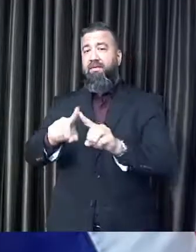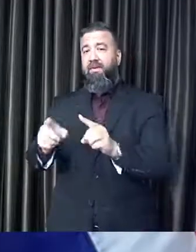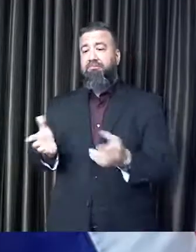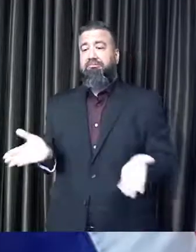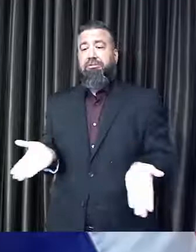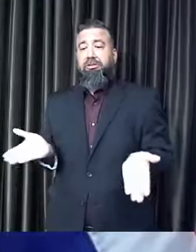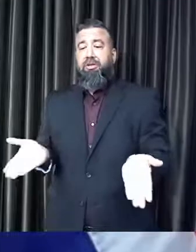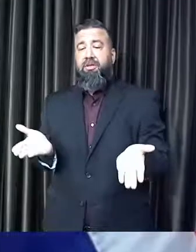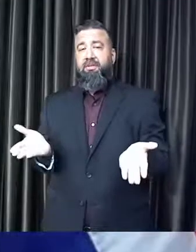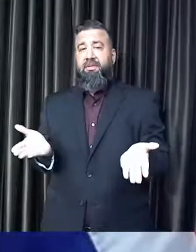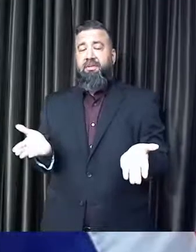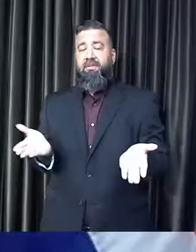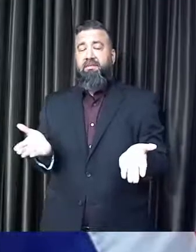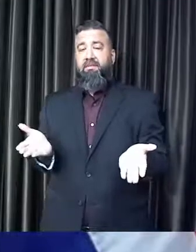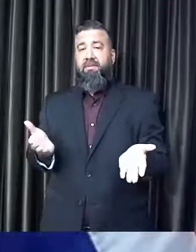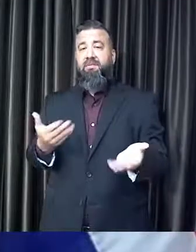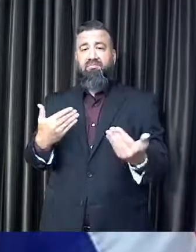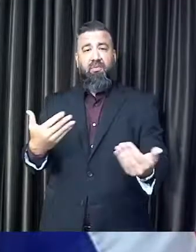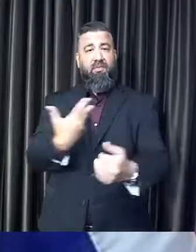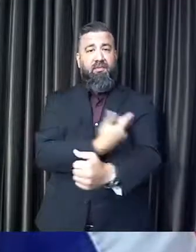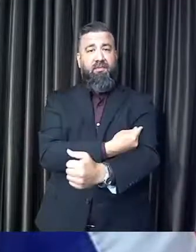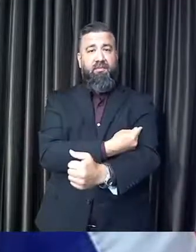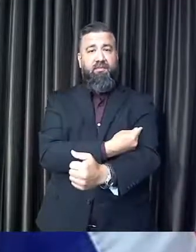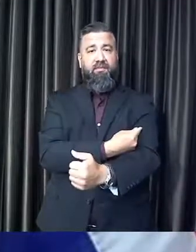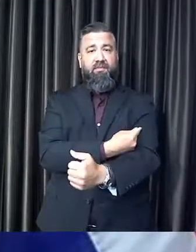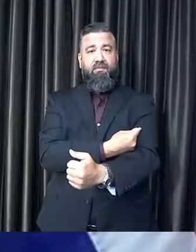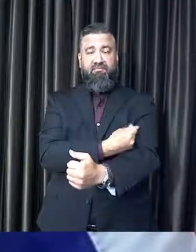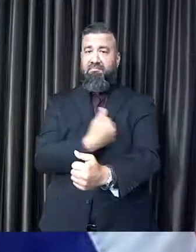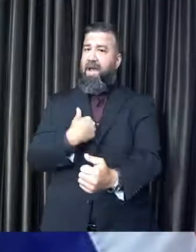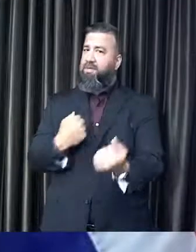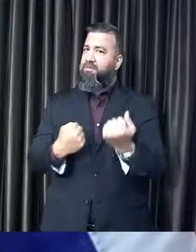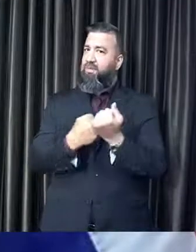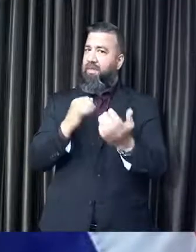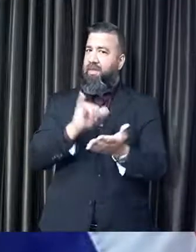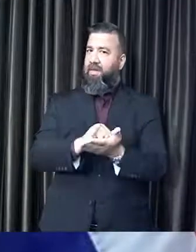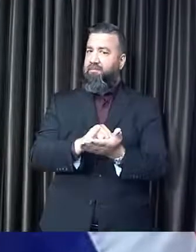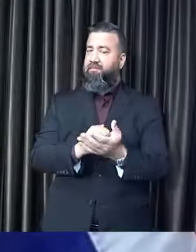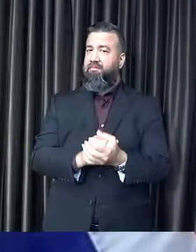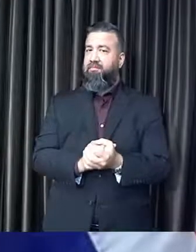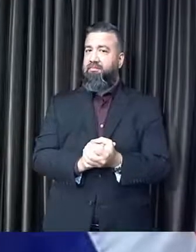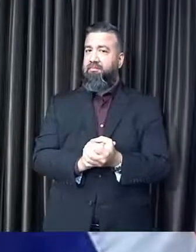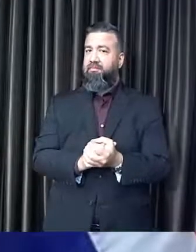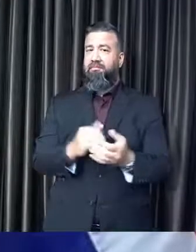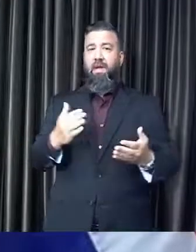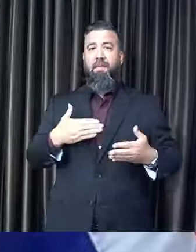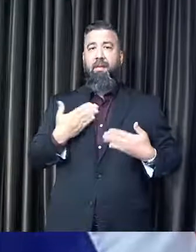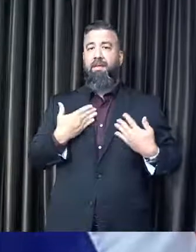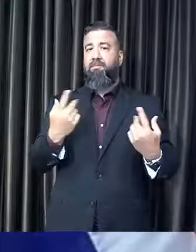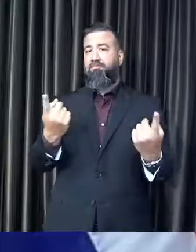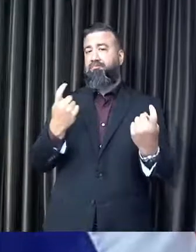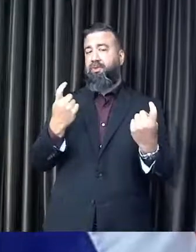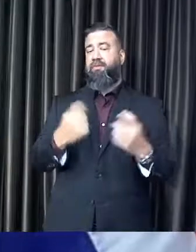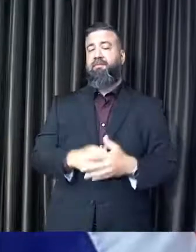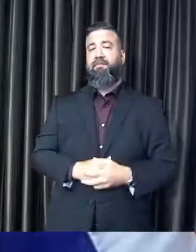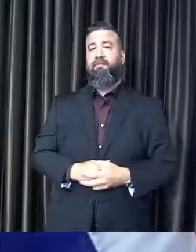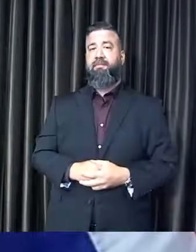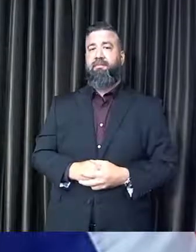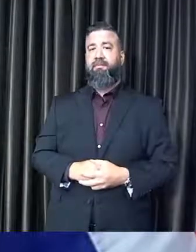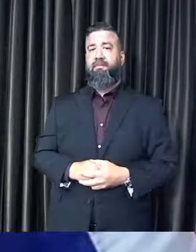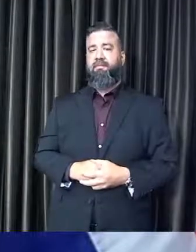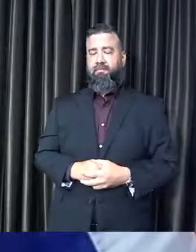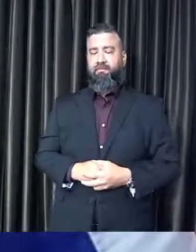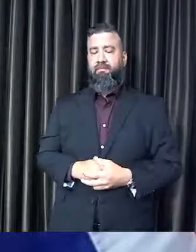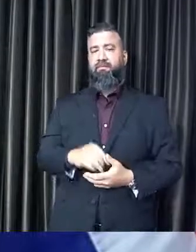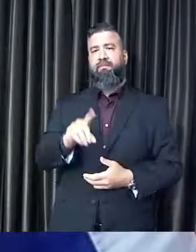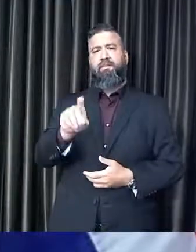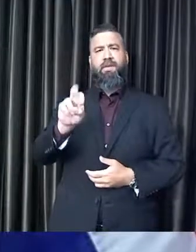this program if that's what it takes to get those sitting on the fence to get a shot in their arm. And I'd be happy to take any questions. Dr. Page, I have a